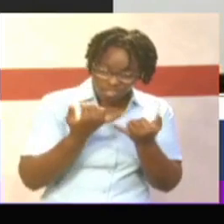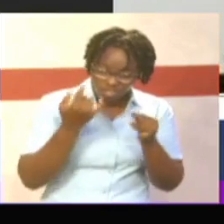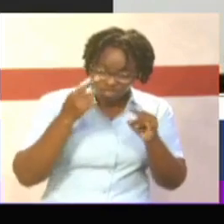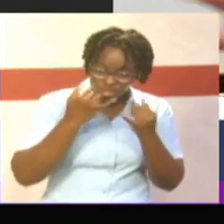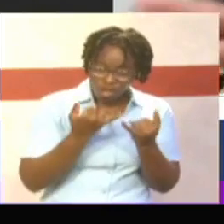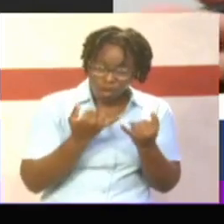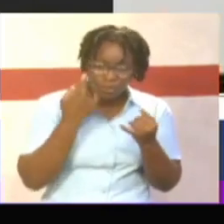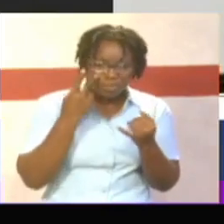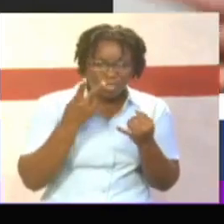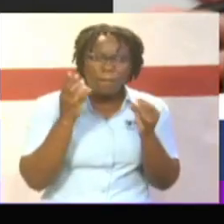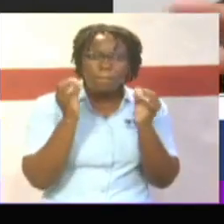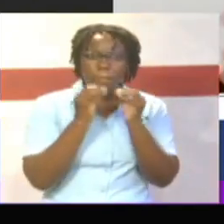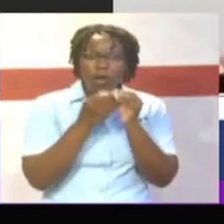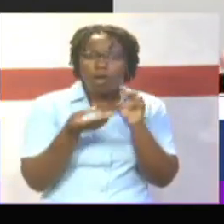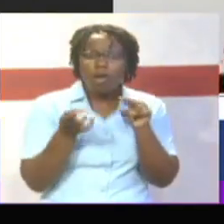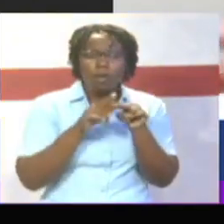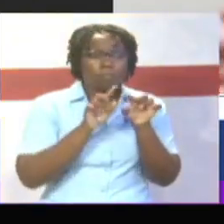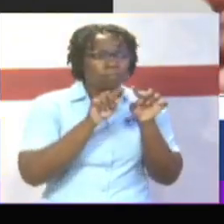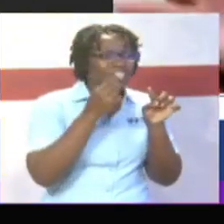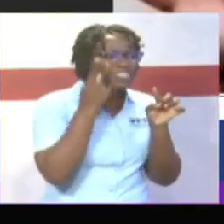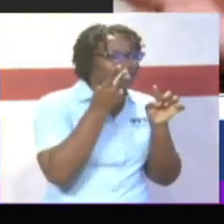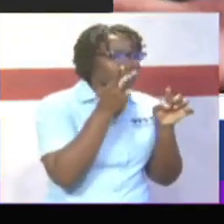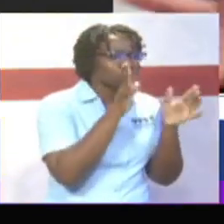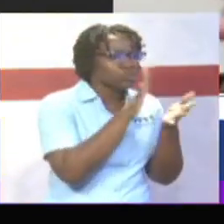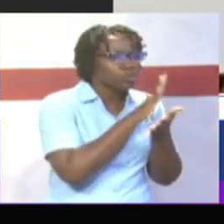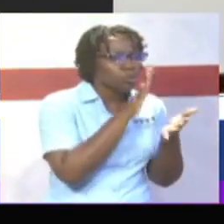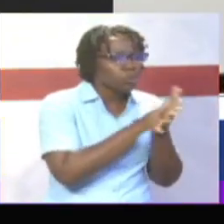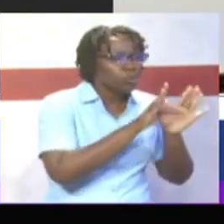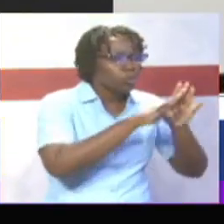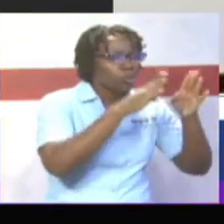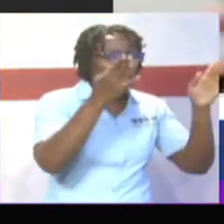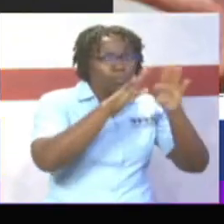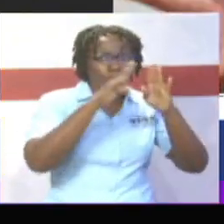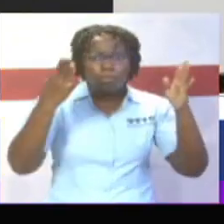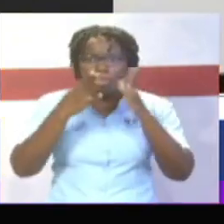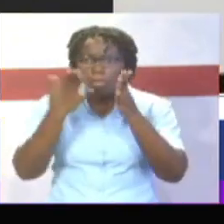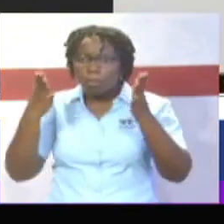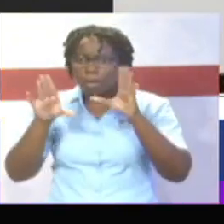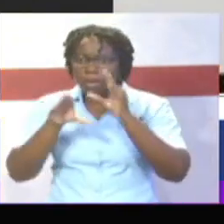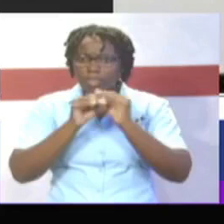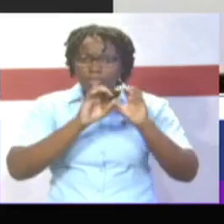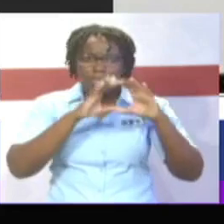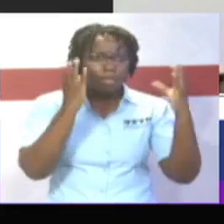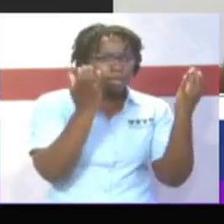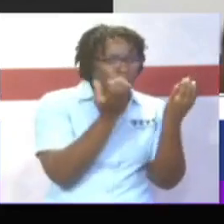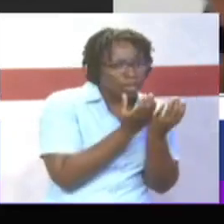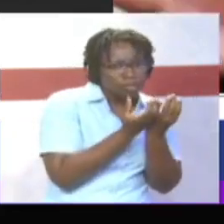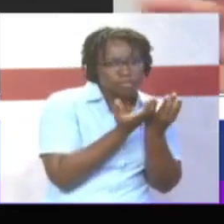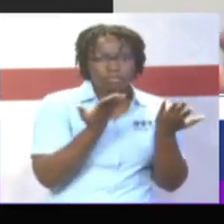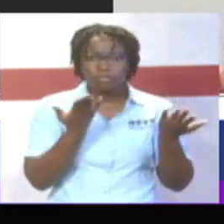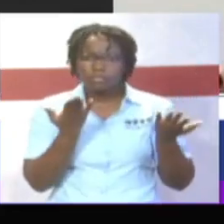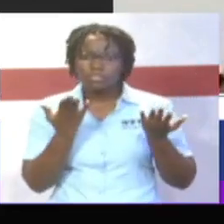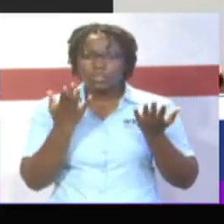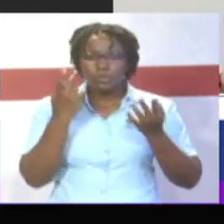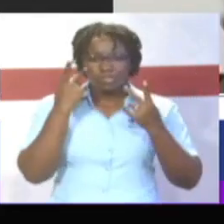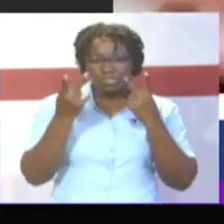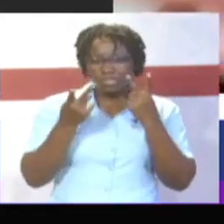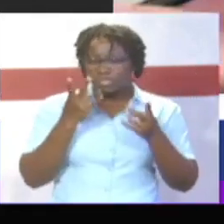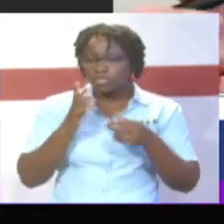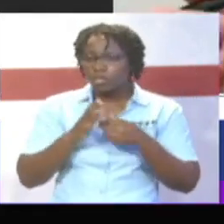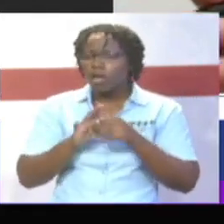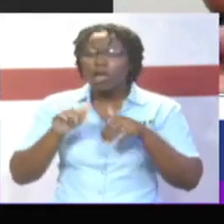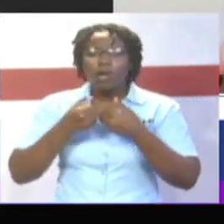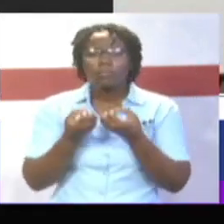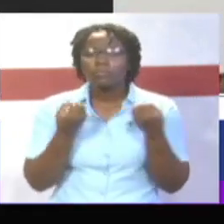the reopening of schools, the return to classes, and we also saw the Safe Zone initiative being implemented. So